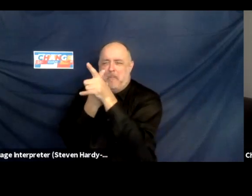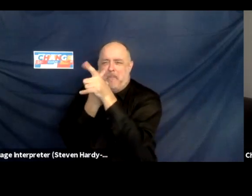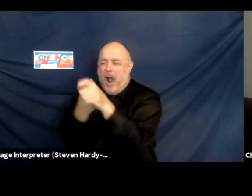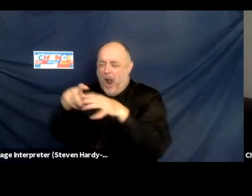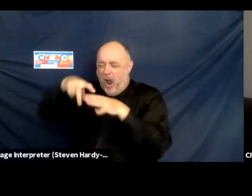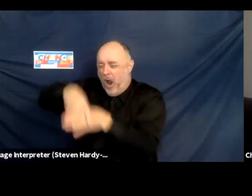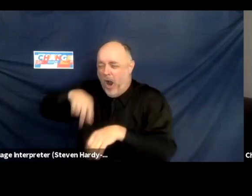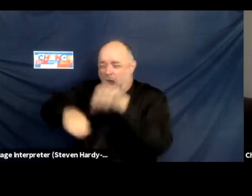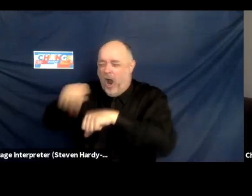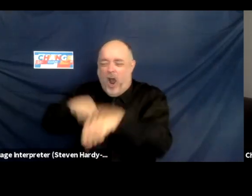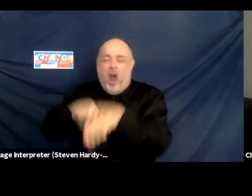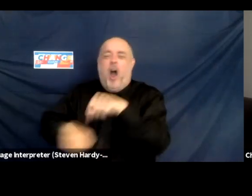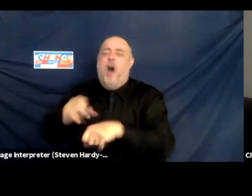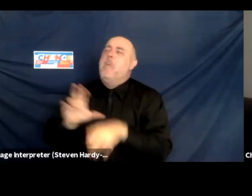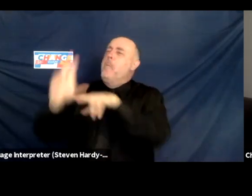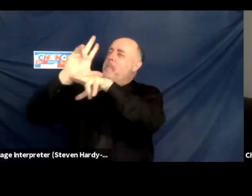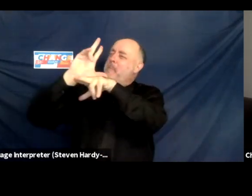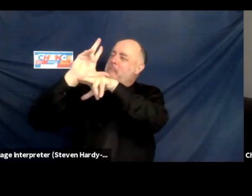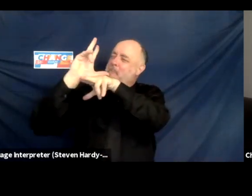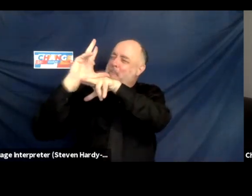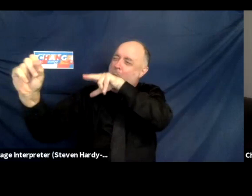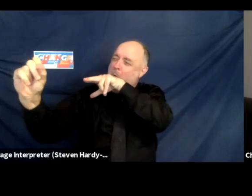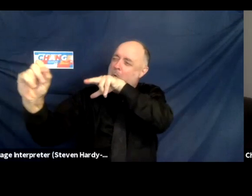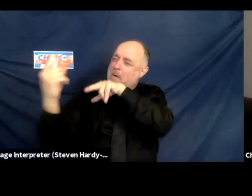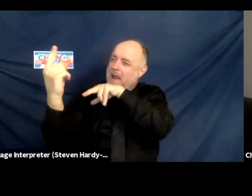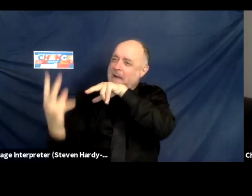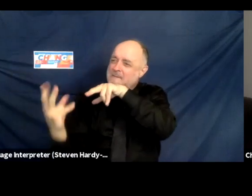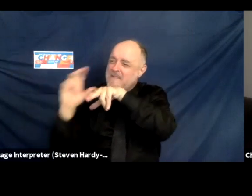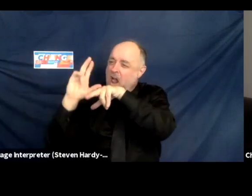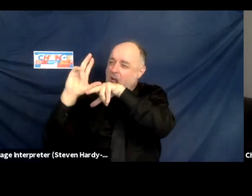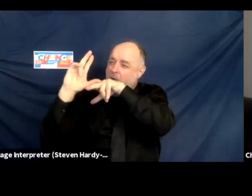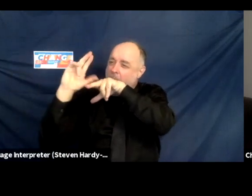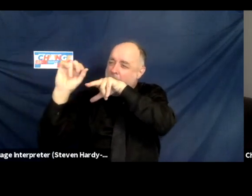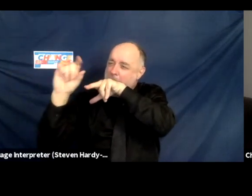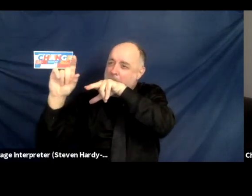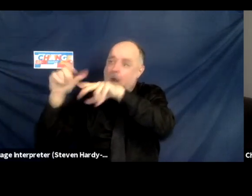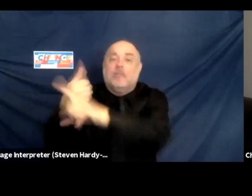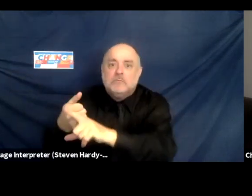bike, but I was about halfway through the race, and things were going great, and until I hit